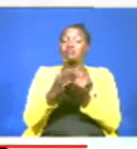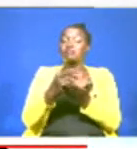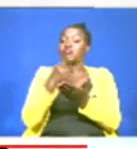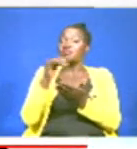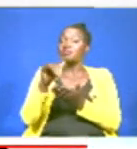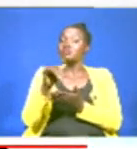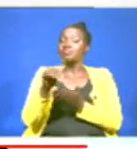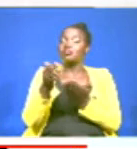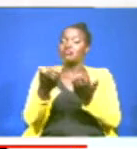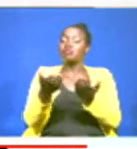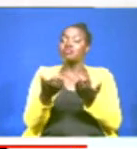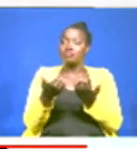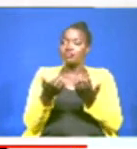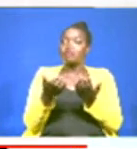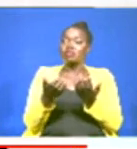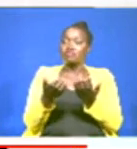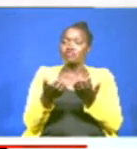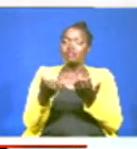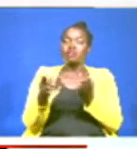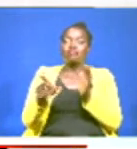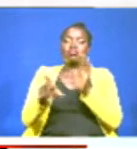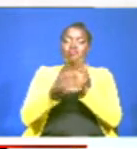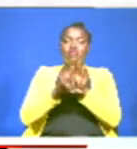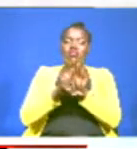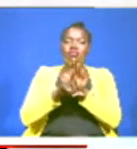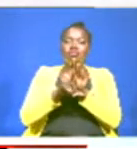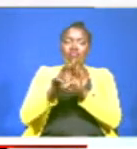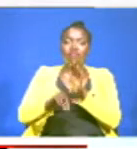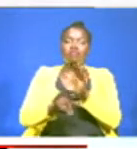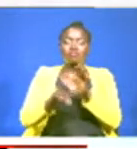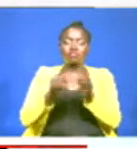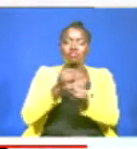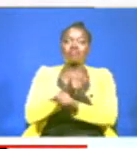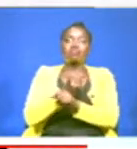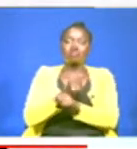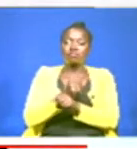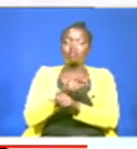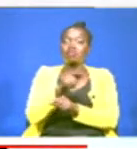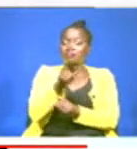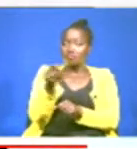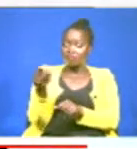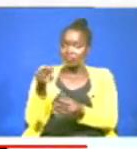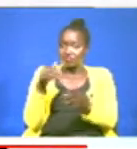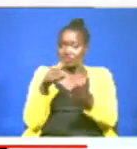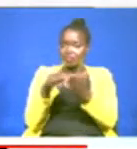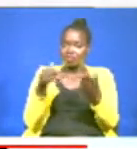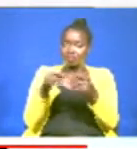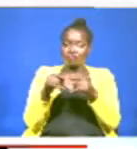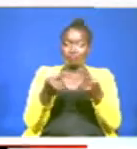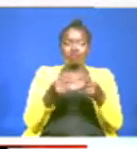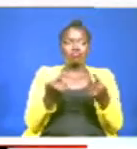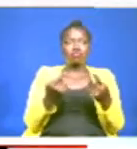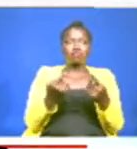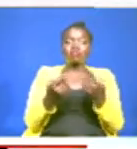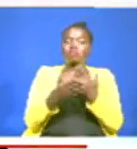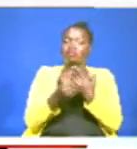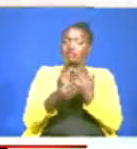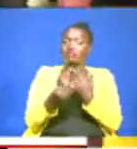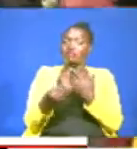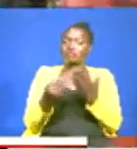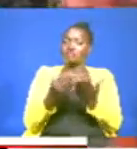a need to legislate laws that will effectively protect them against infringement of copyrights.